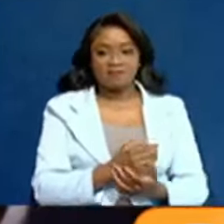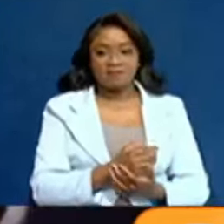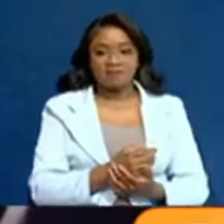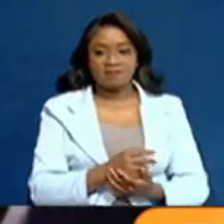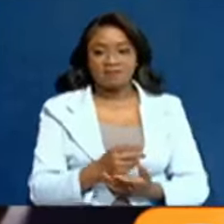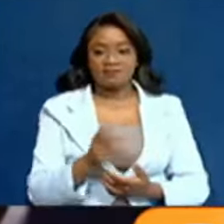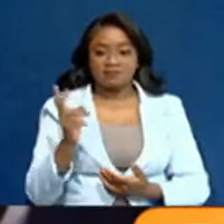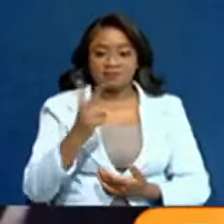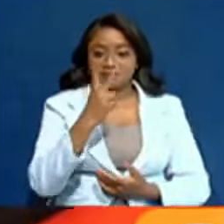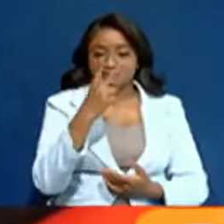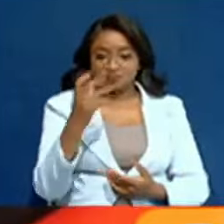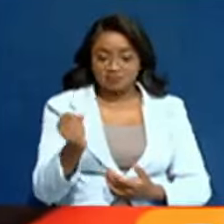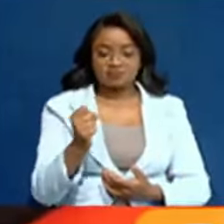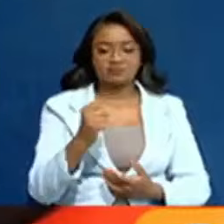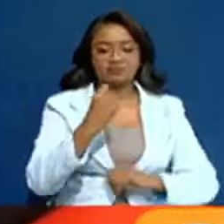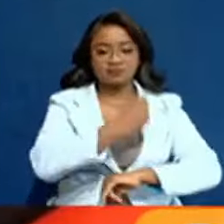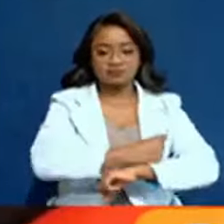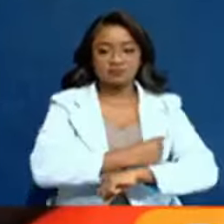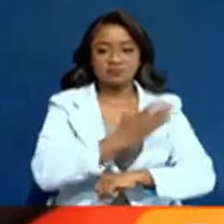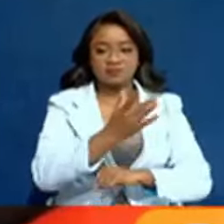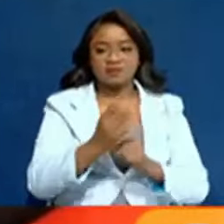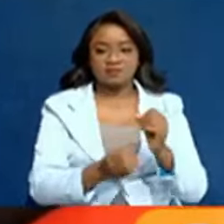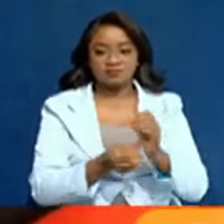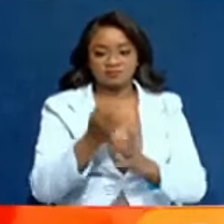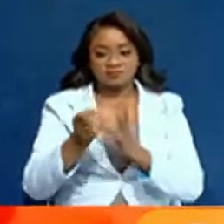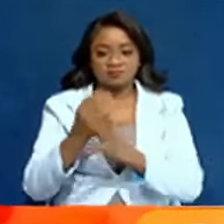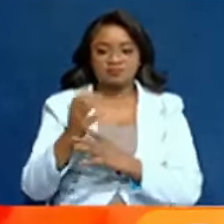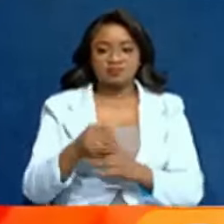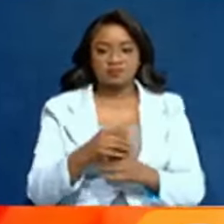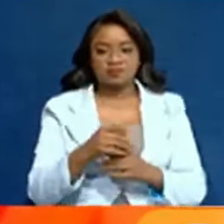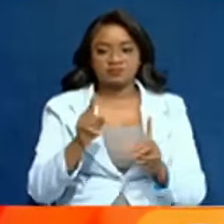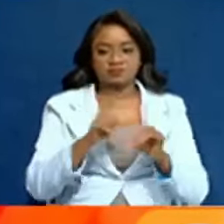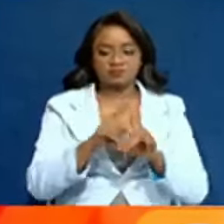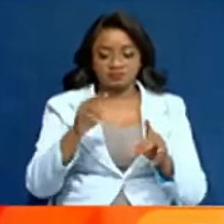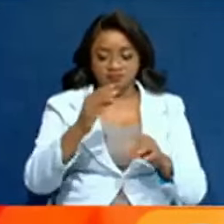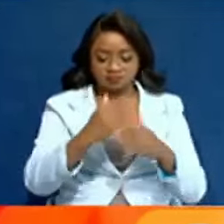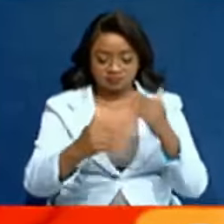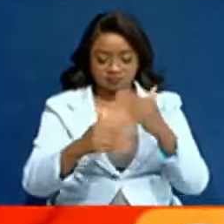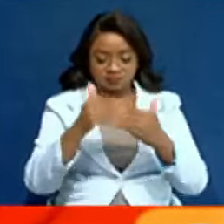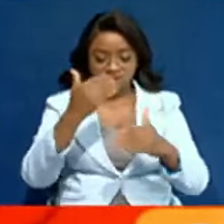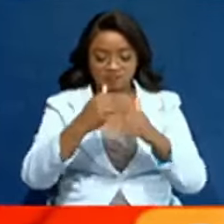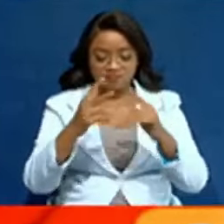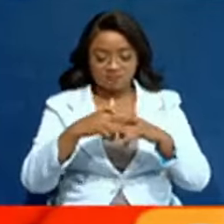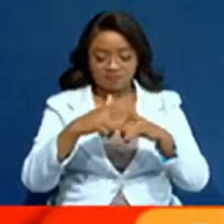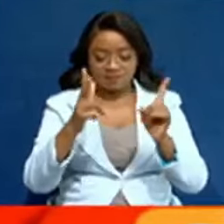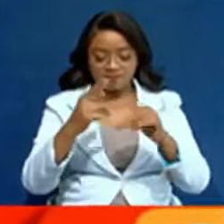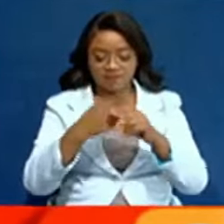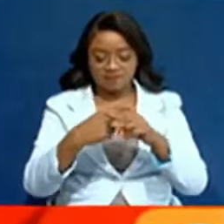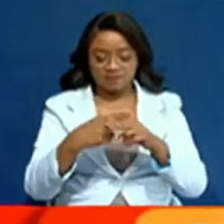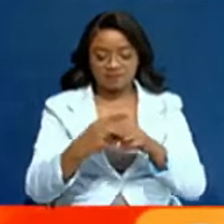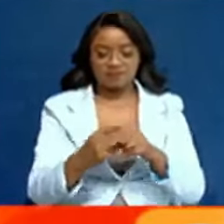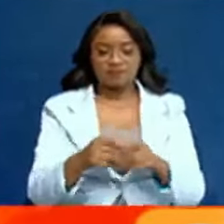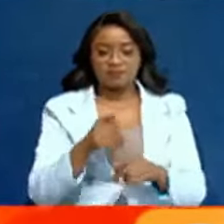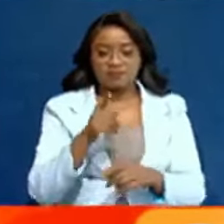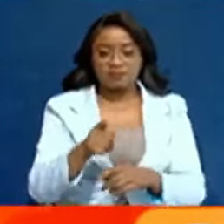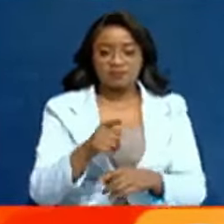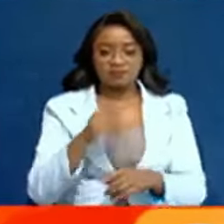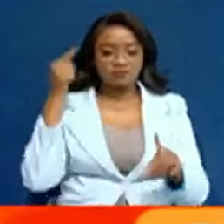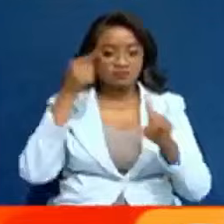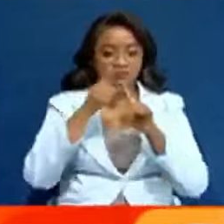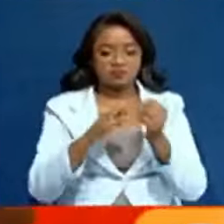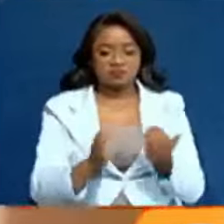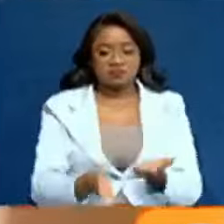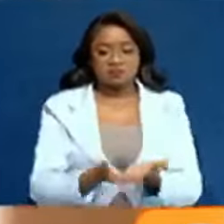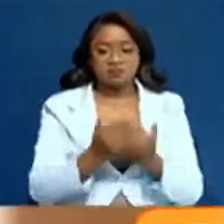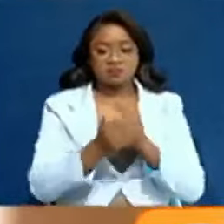25 academies in 25 counties are being designed by TVETs, and the construction will start soon. The academies will be purely for nurturing